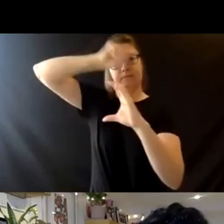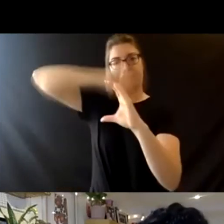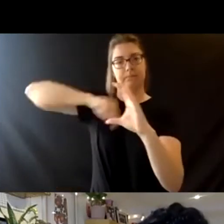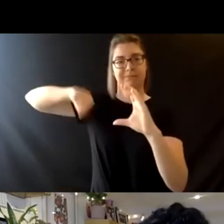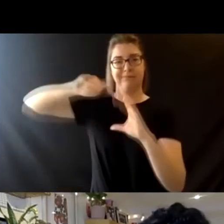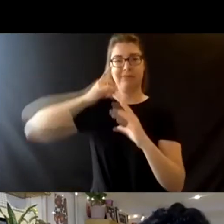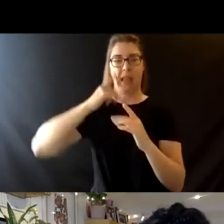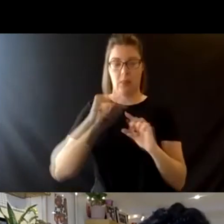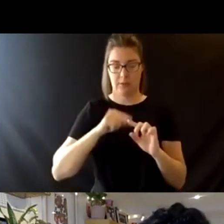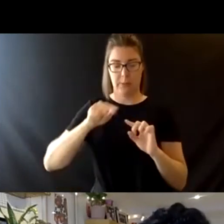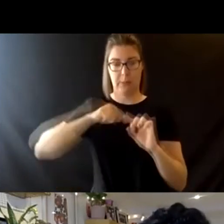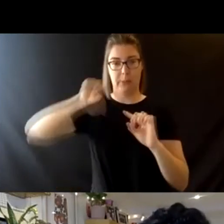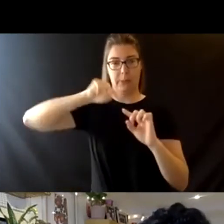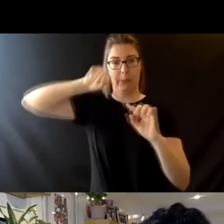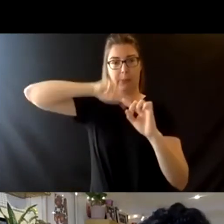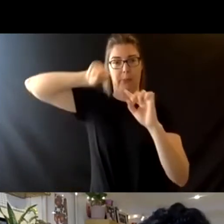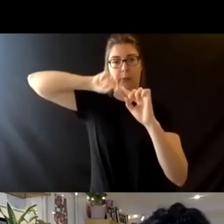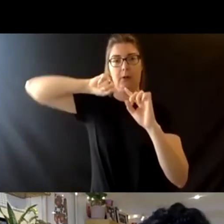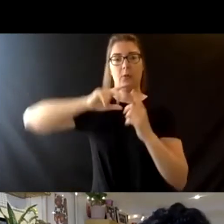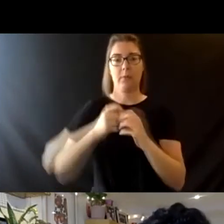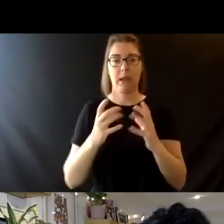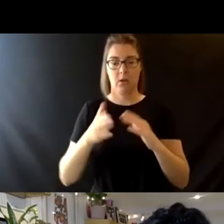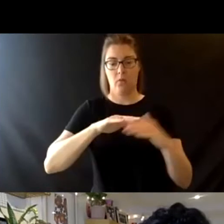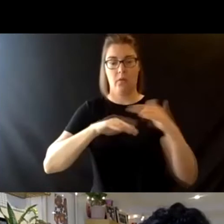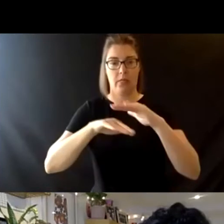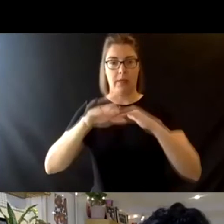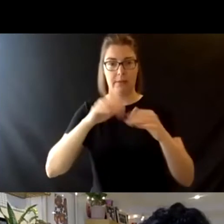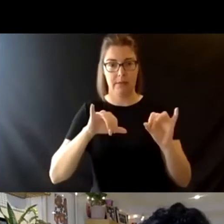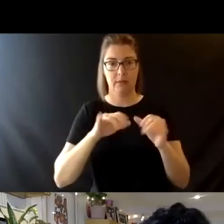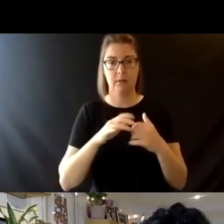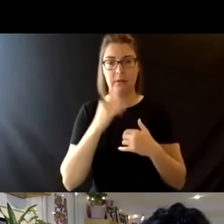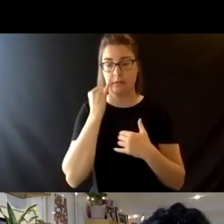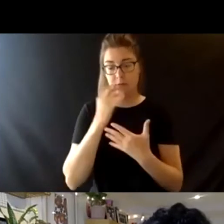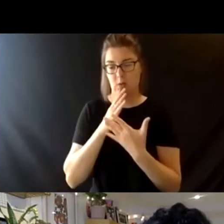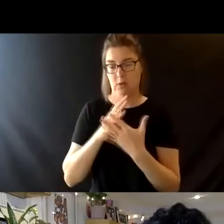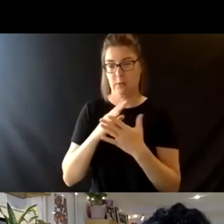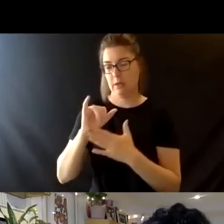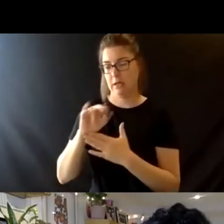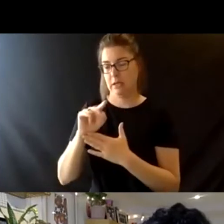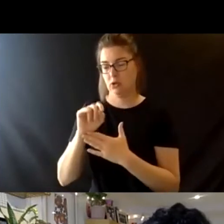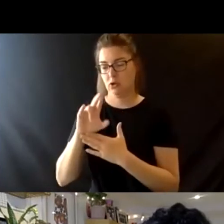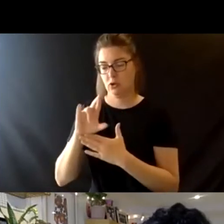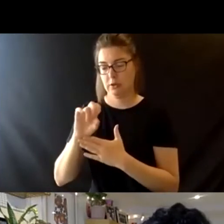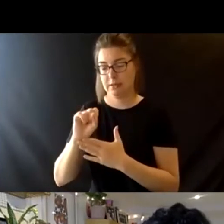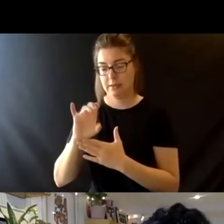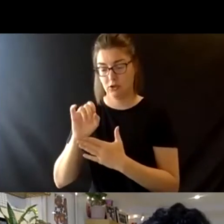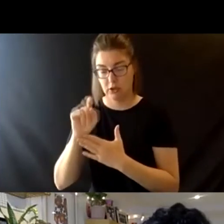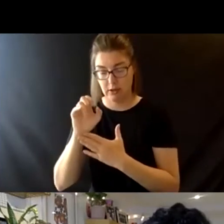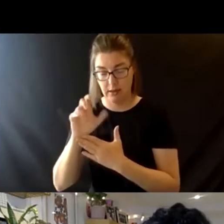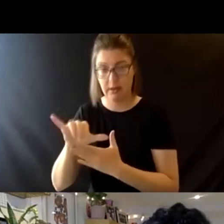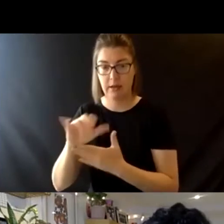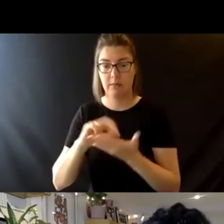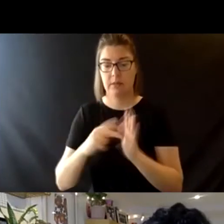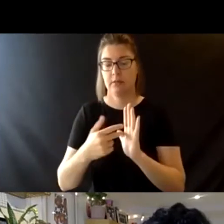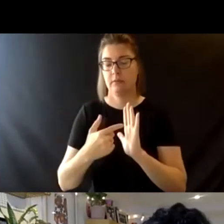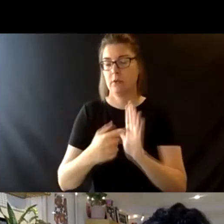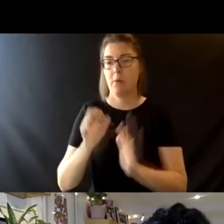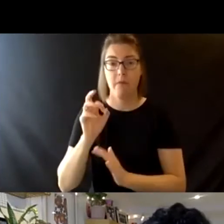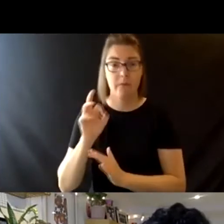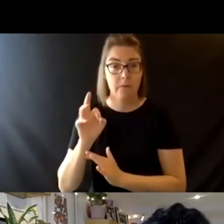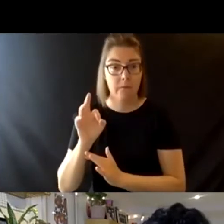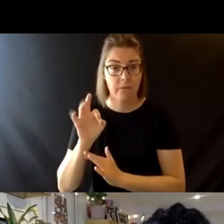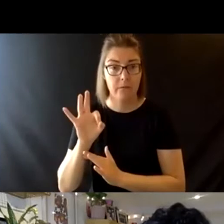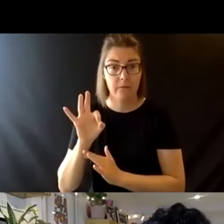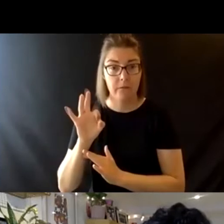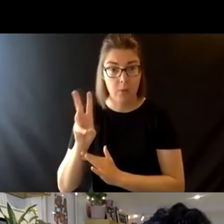almost with many different overlaps. When we talk about intersectionality, we're talking about some type of a framework